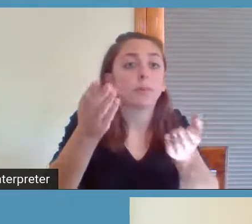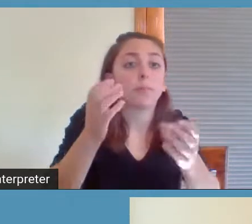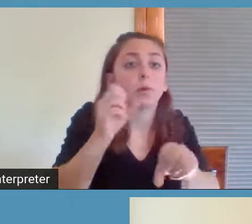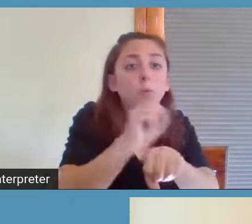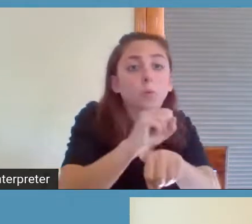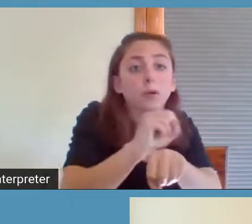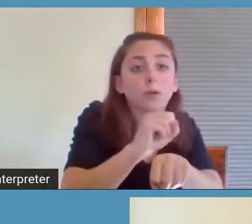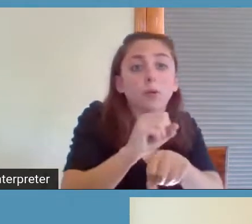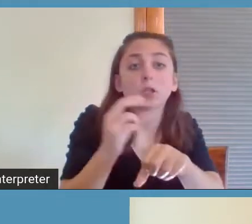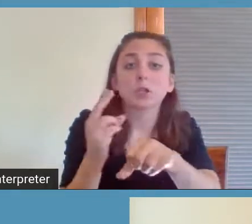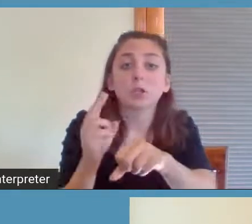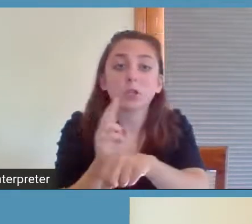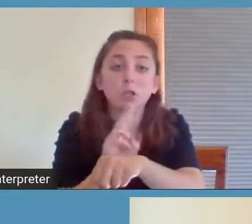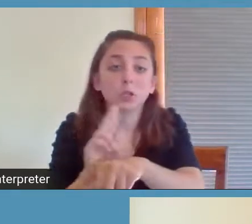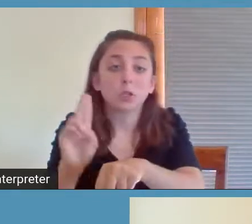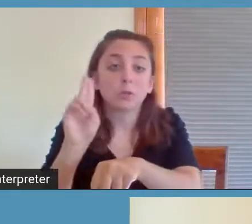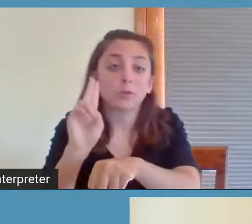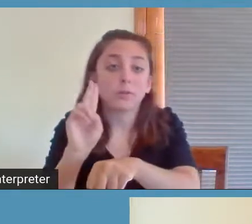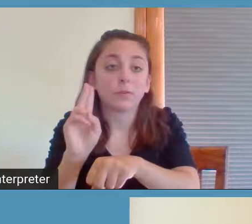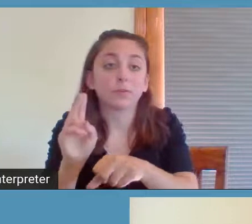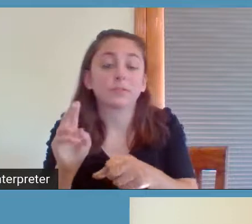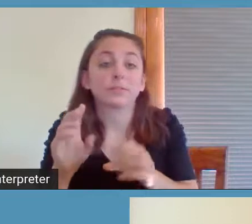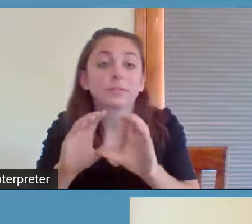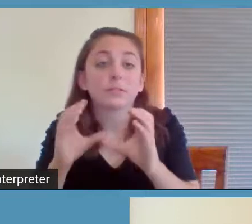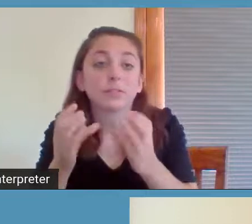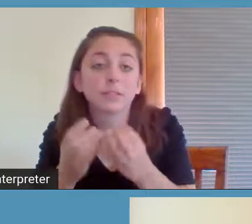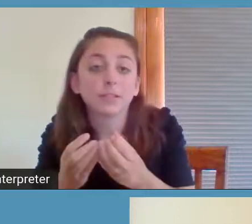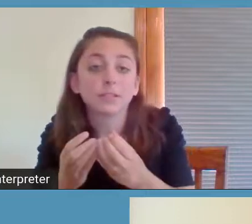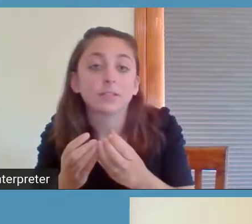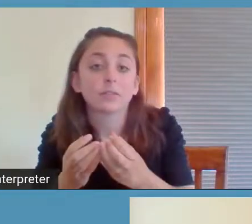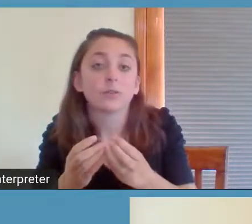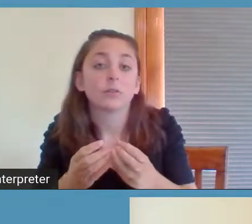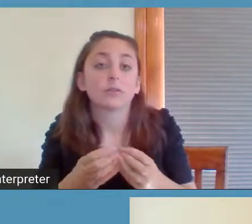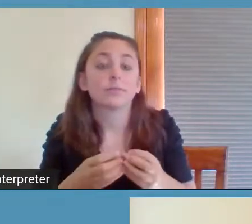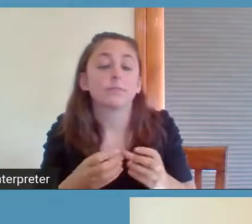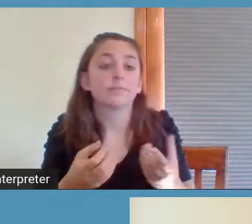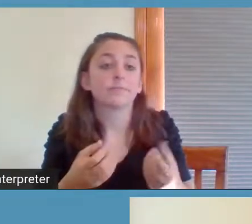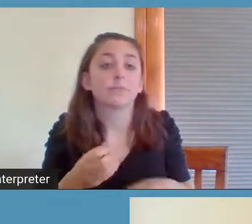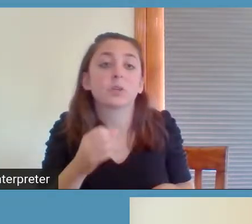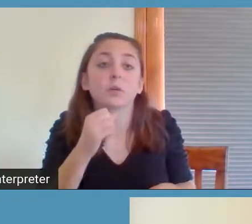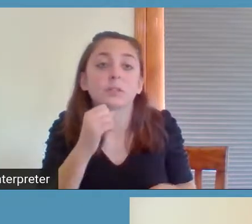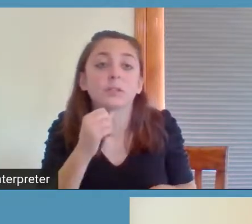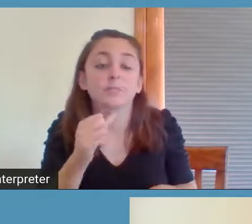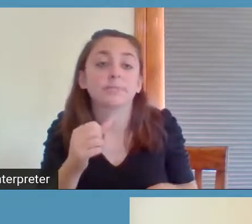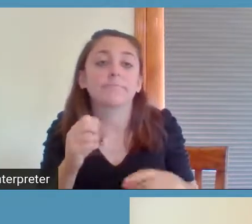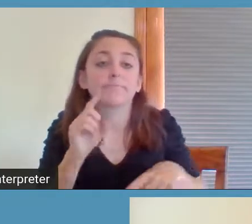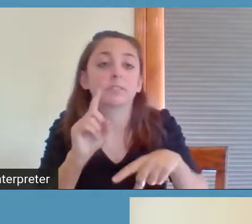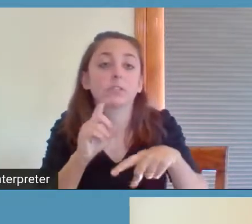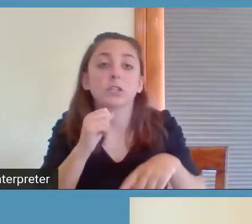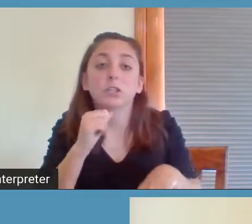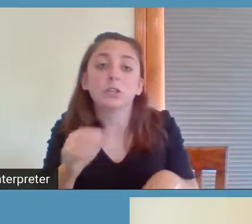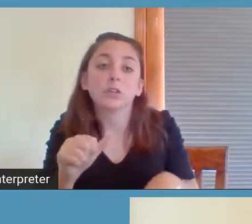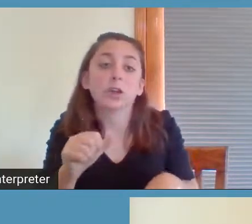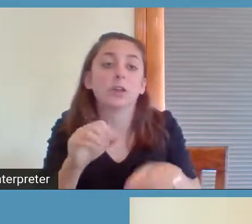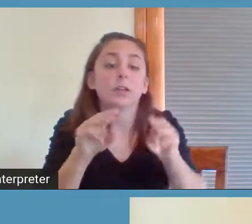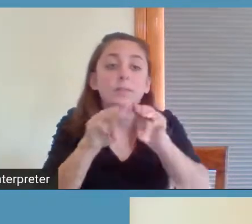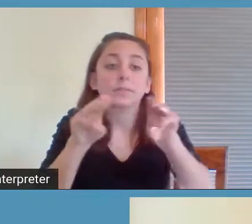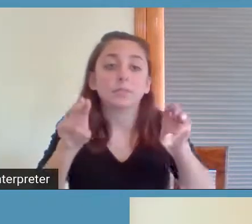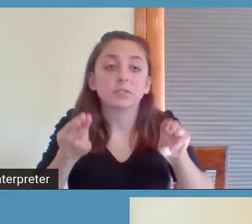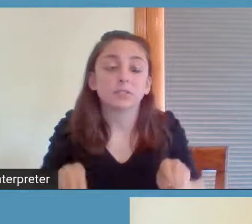student groups to bring in this kind of technical expertise when it's not on staff at the museum, or the museum can't afford